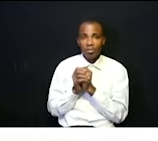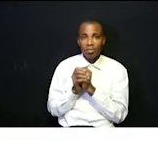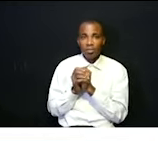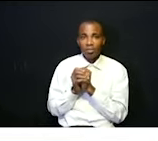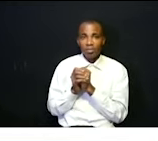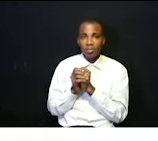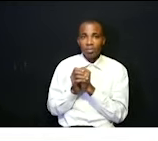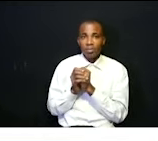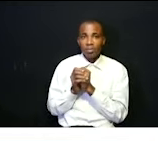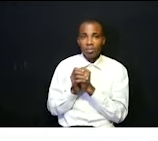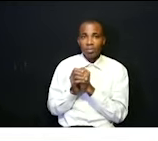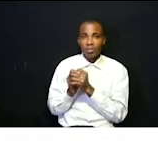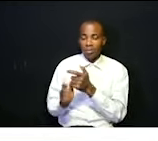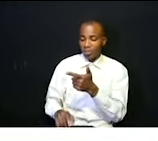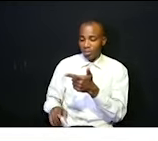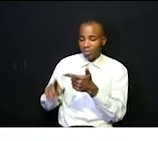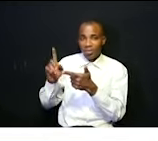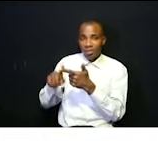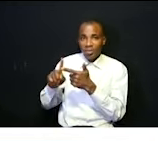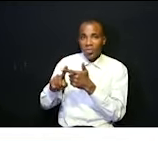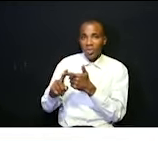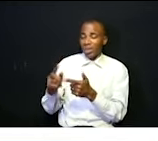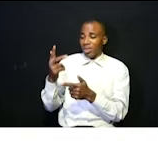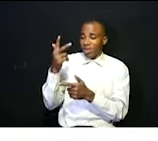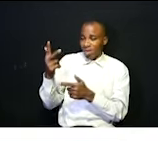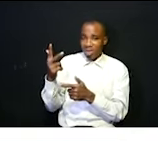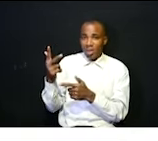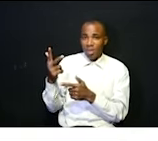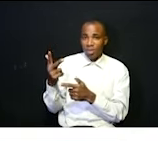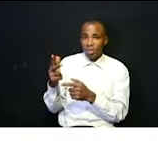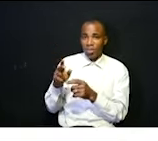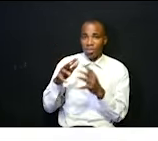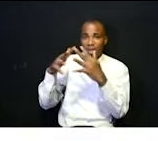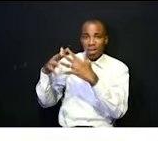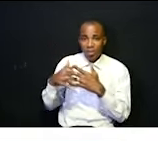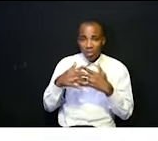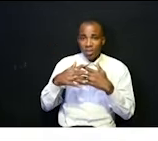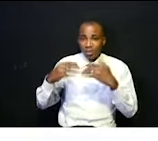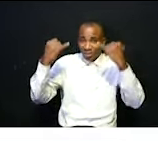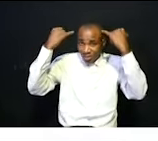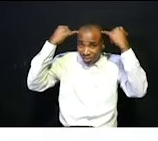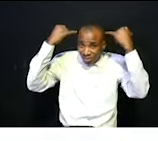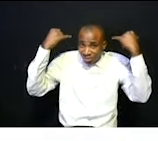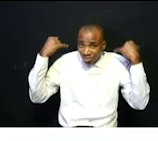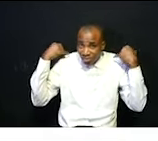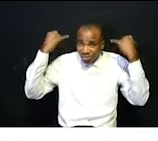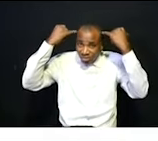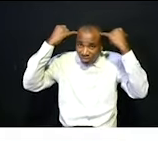echire. Three U.S. Senators. Ushumwa na wumubasa ebeye America